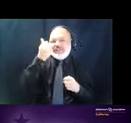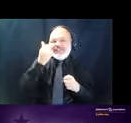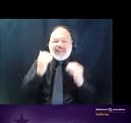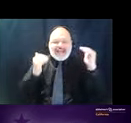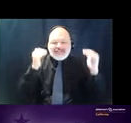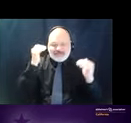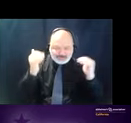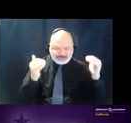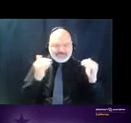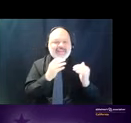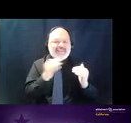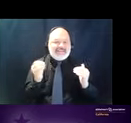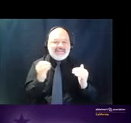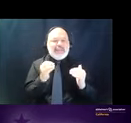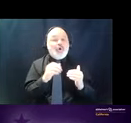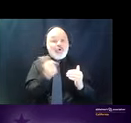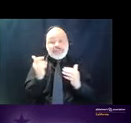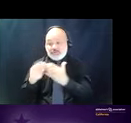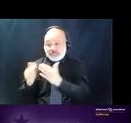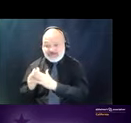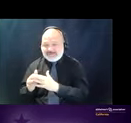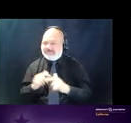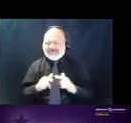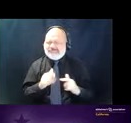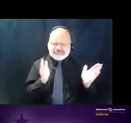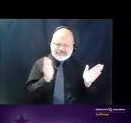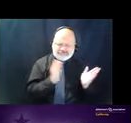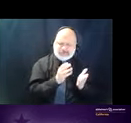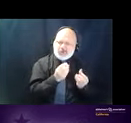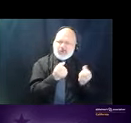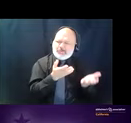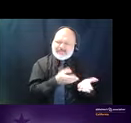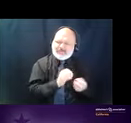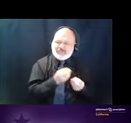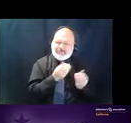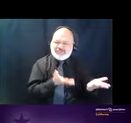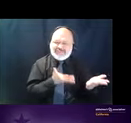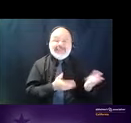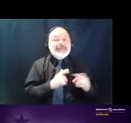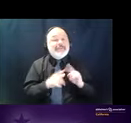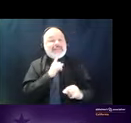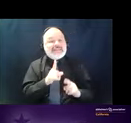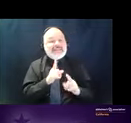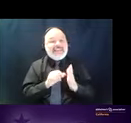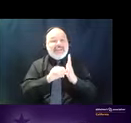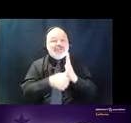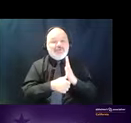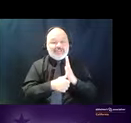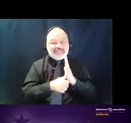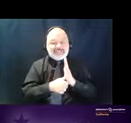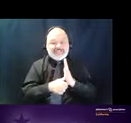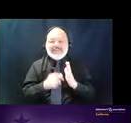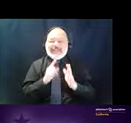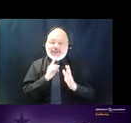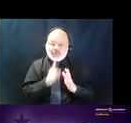other best practices with other communities, but this is an area to develop. What we really encourage and what we really think